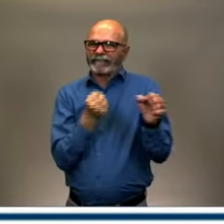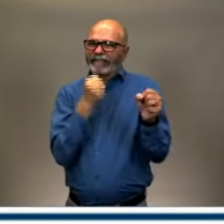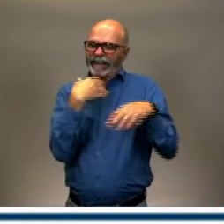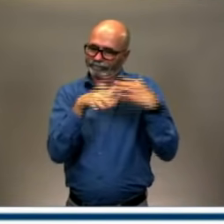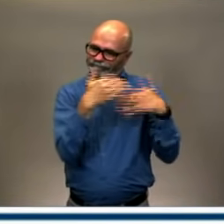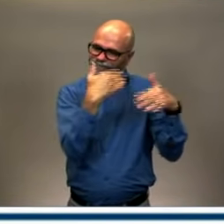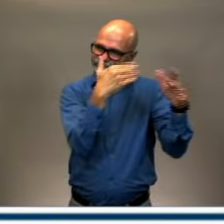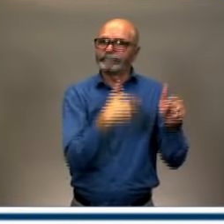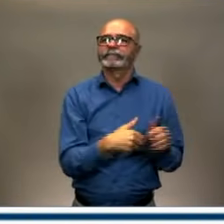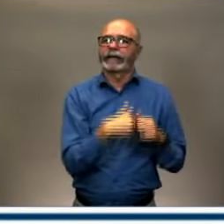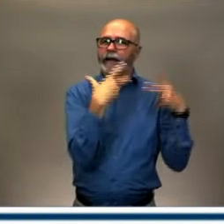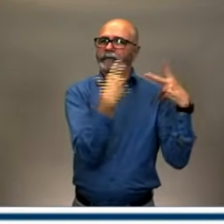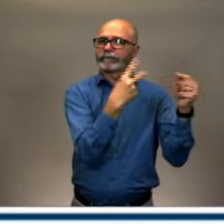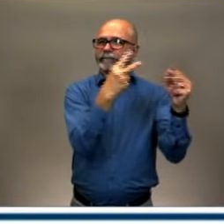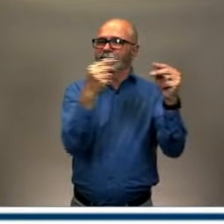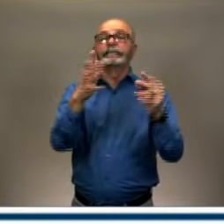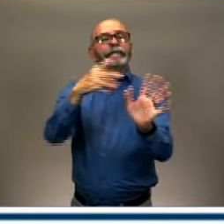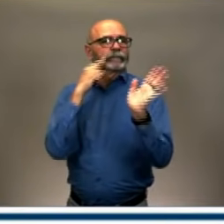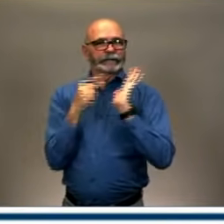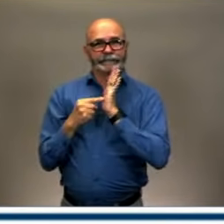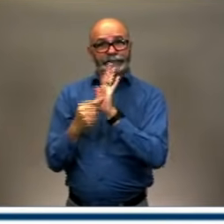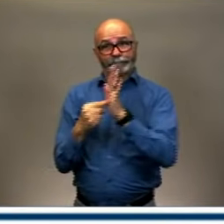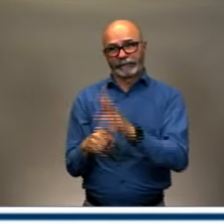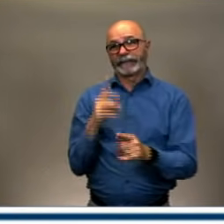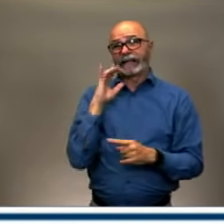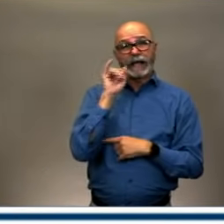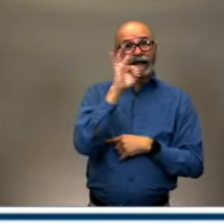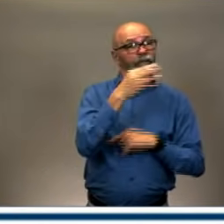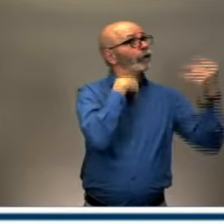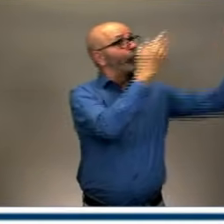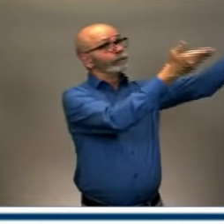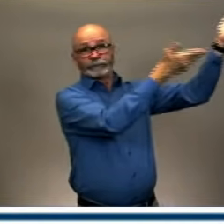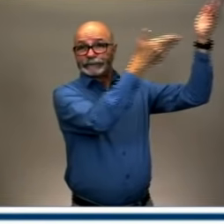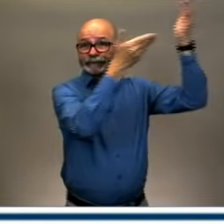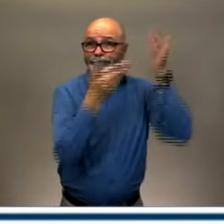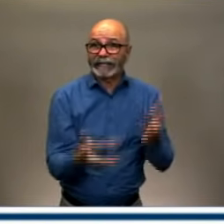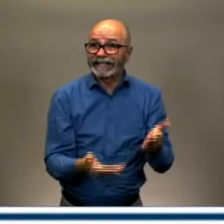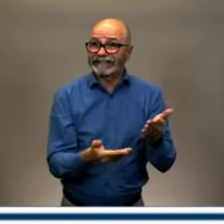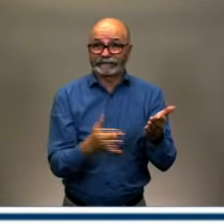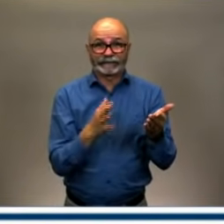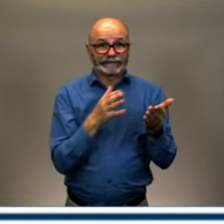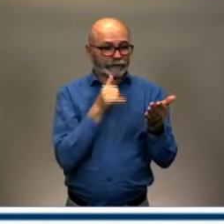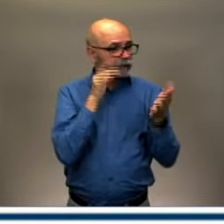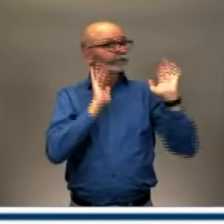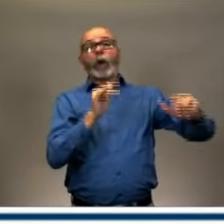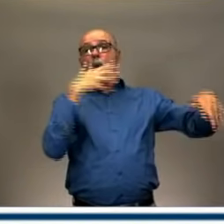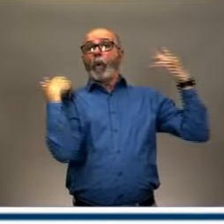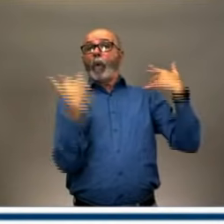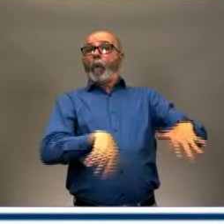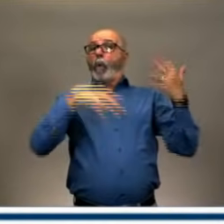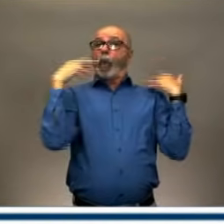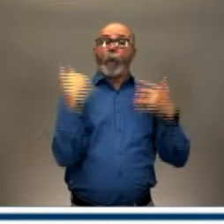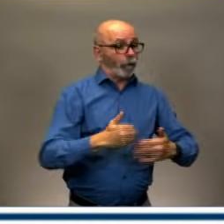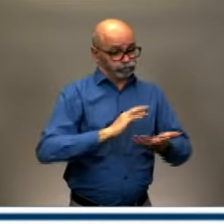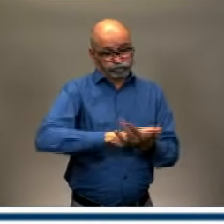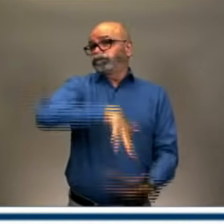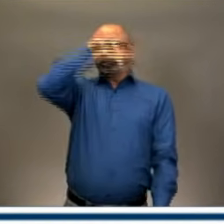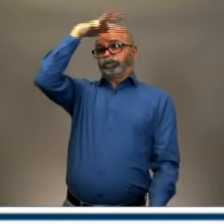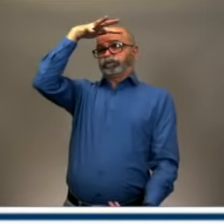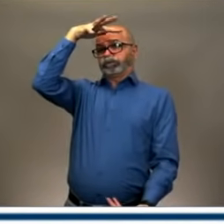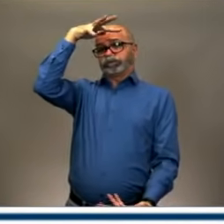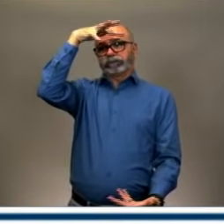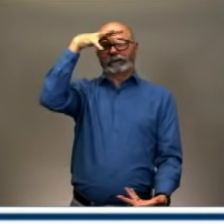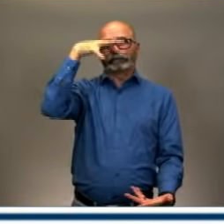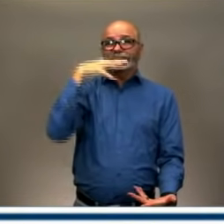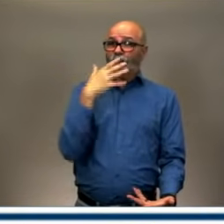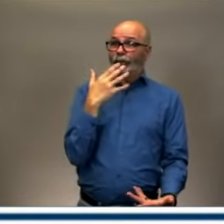if, for example, if we get a shipment larger than we are anticipating as arrives, wouldn't that be a good problem to